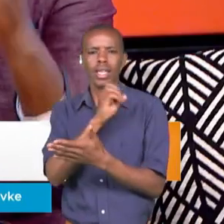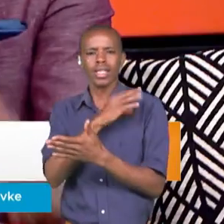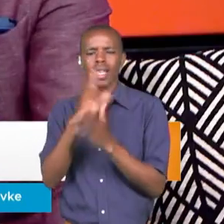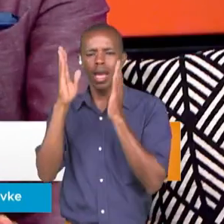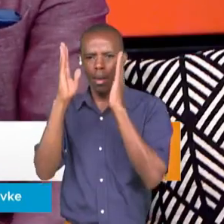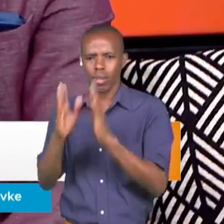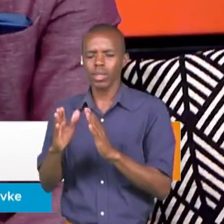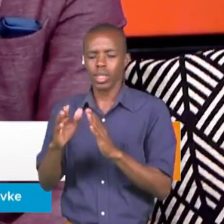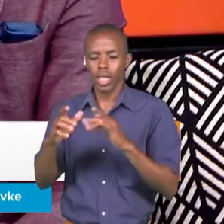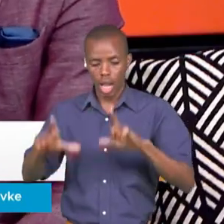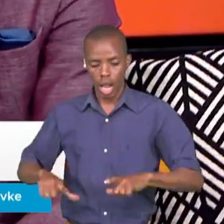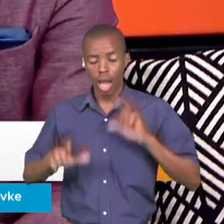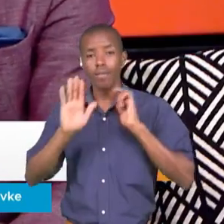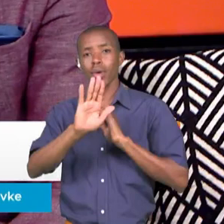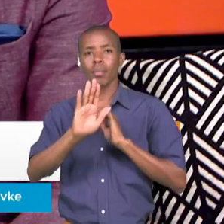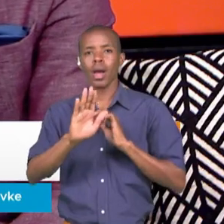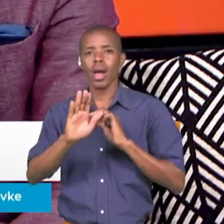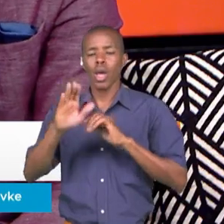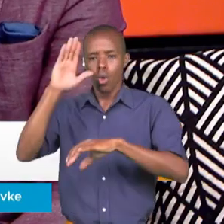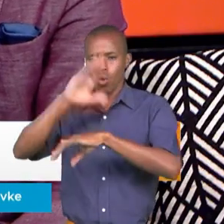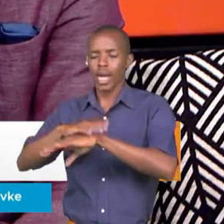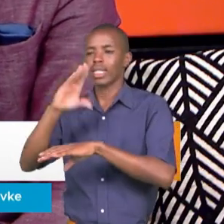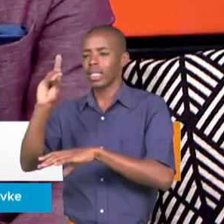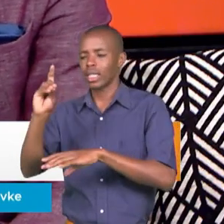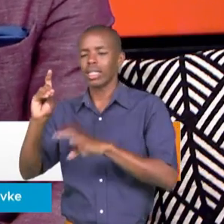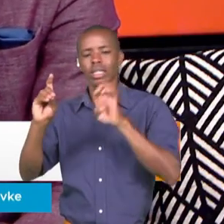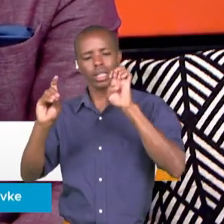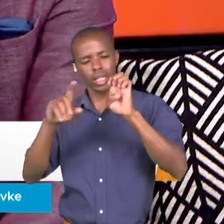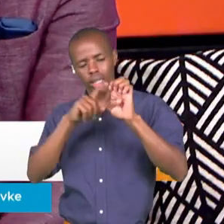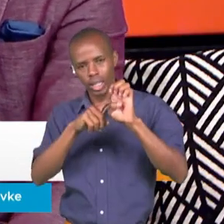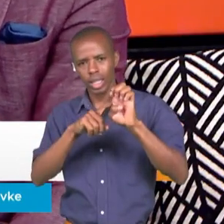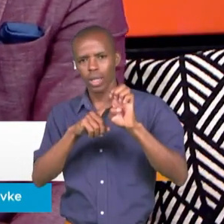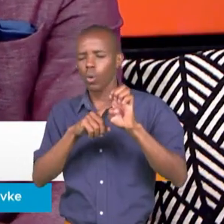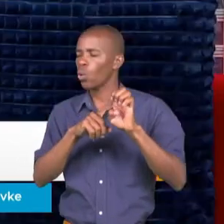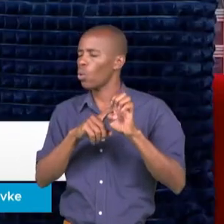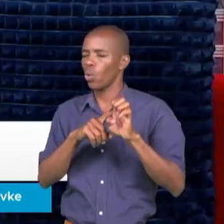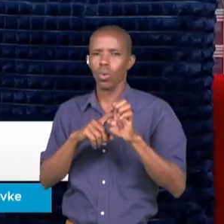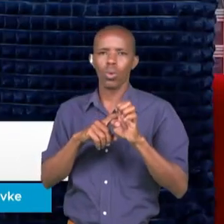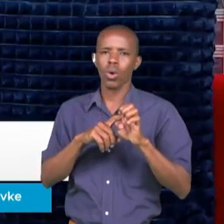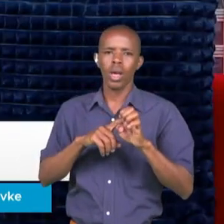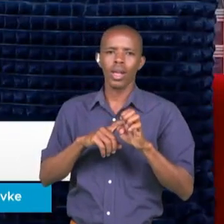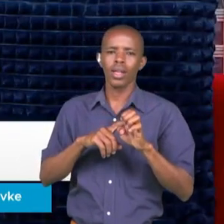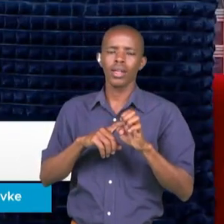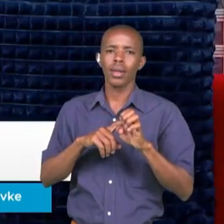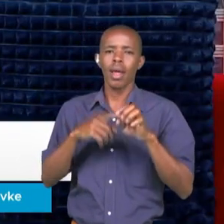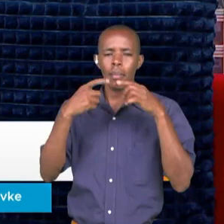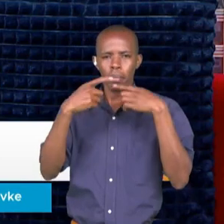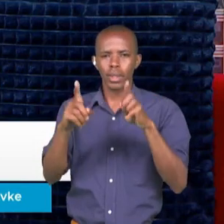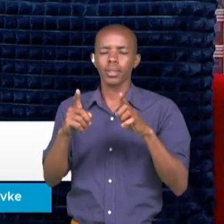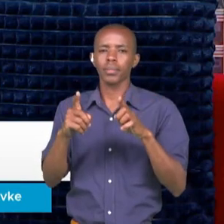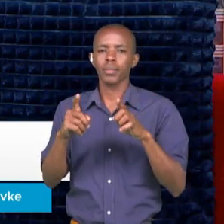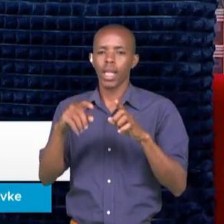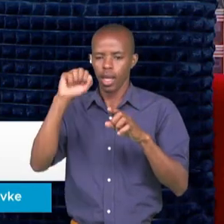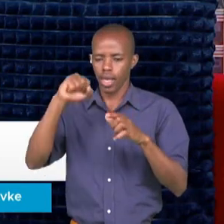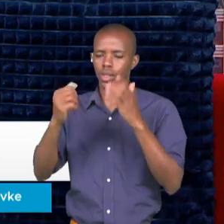this is your life. Yes. Like you get a D, you get an E, you're done by the way this life. Huh? Yes. But yes,